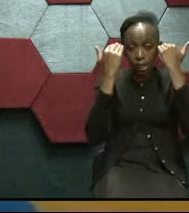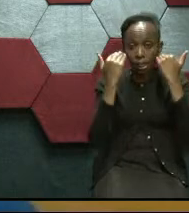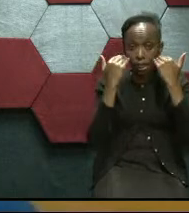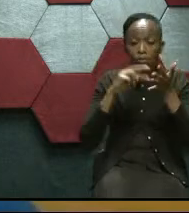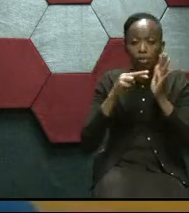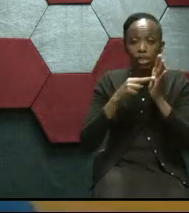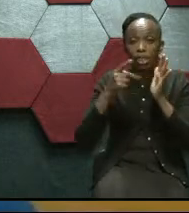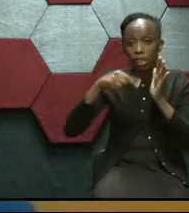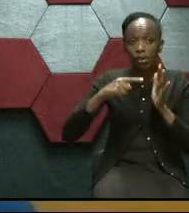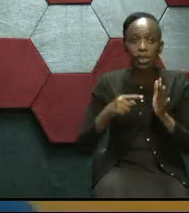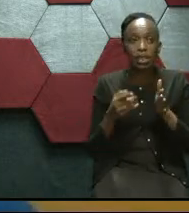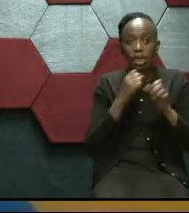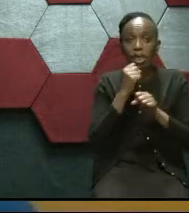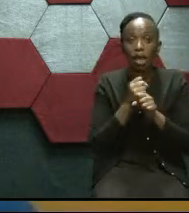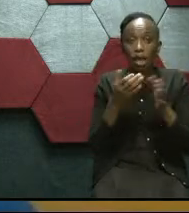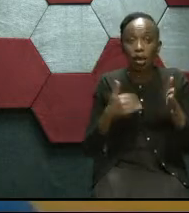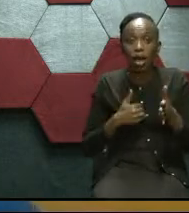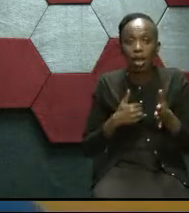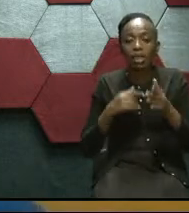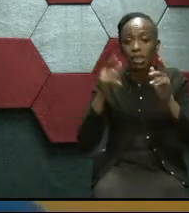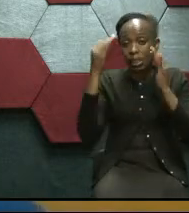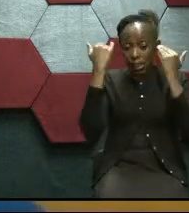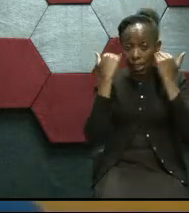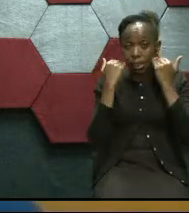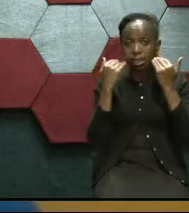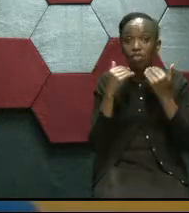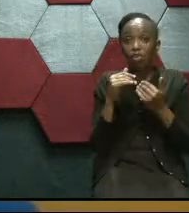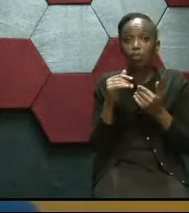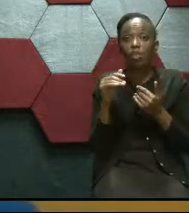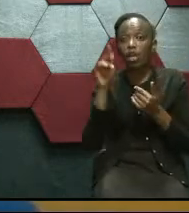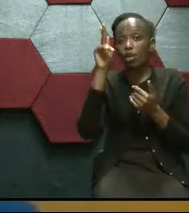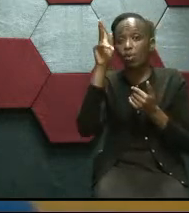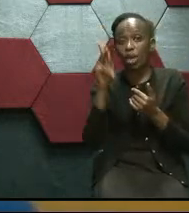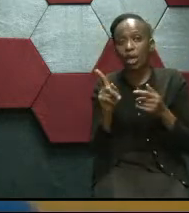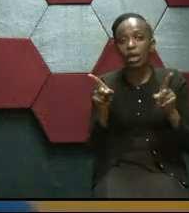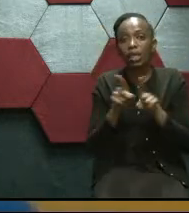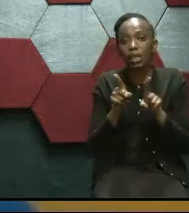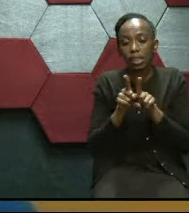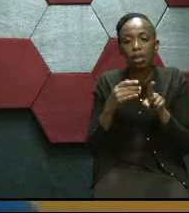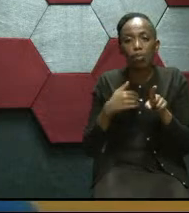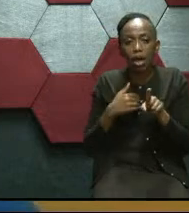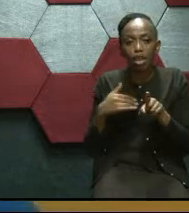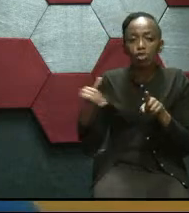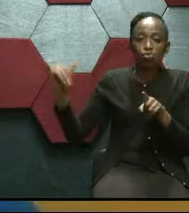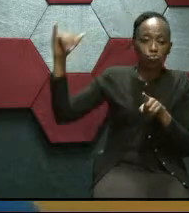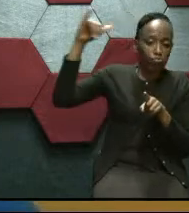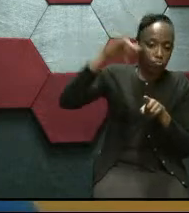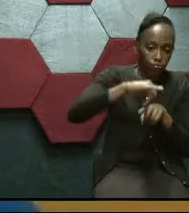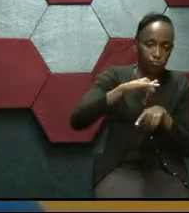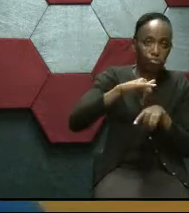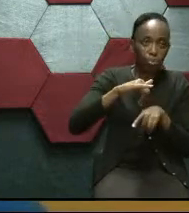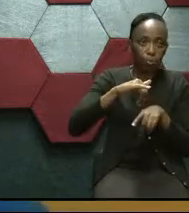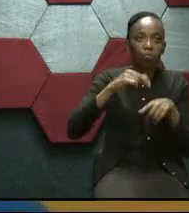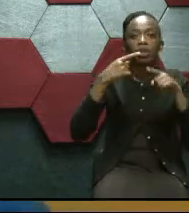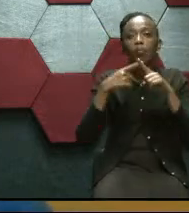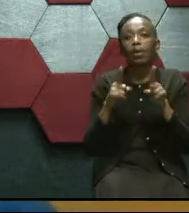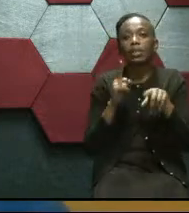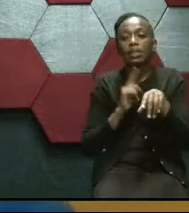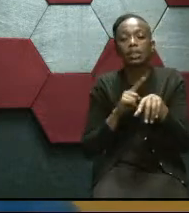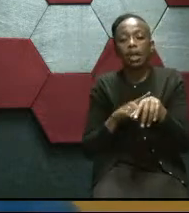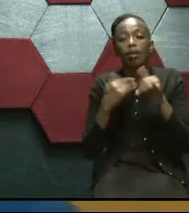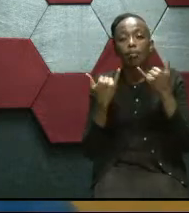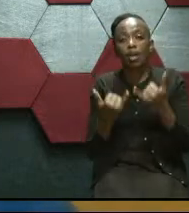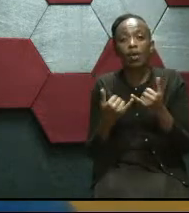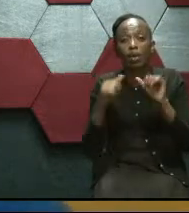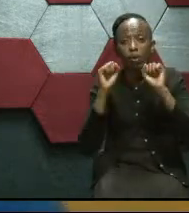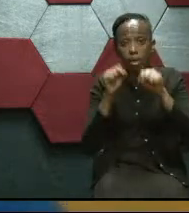So this year we had judges from the UK. As has been in the tradition, we've had to fly them in but this time they